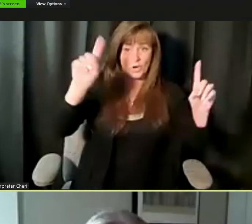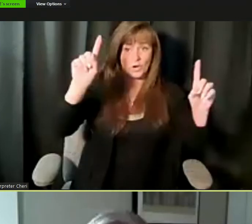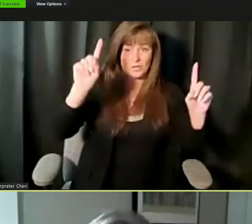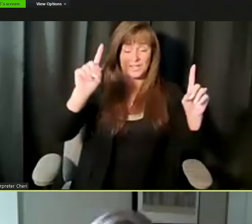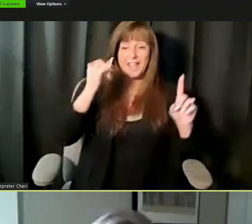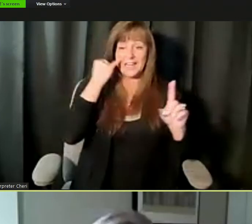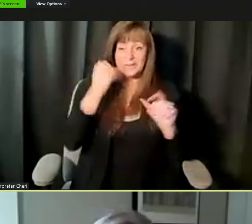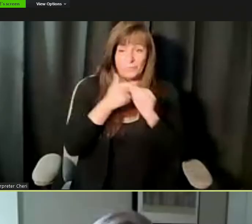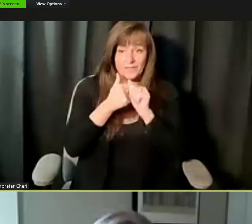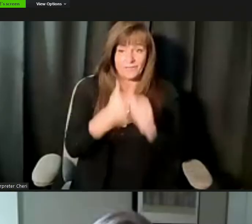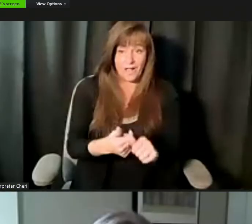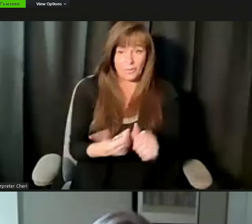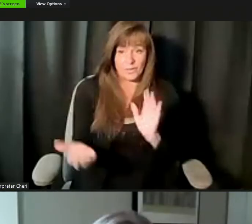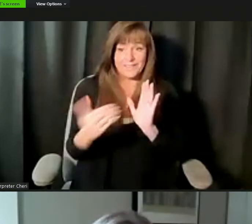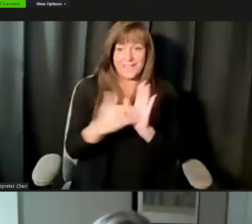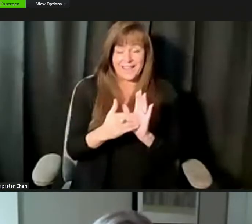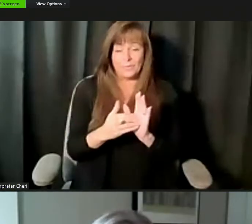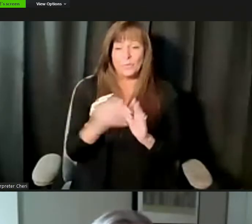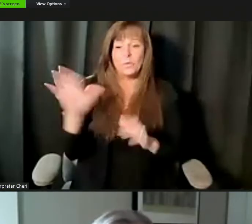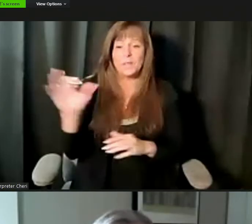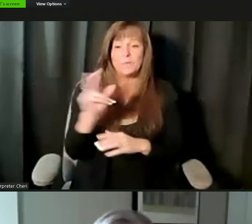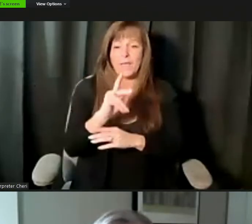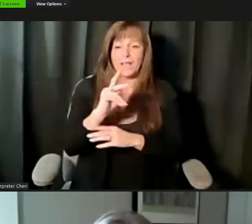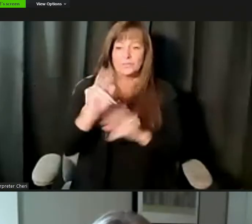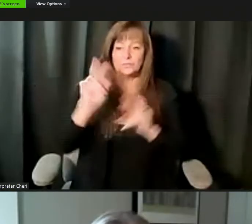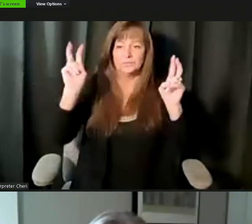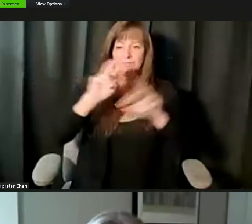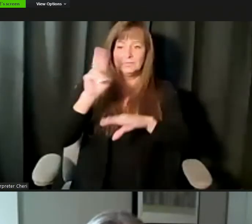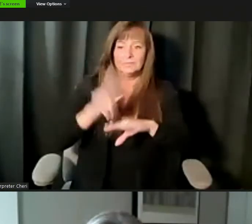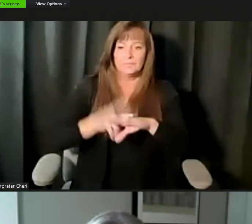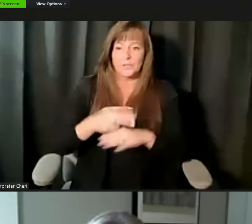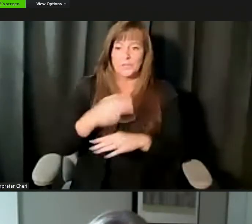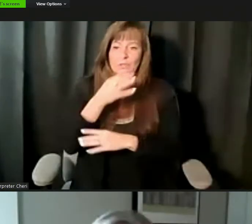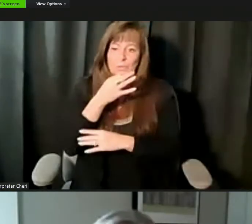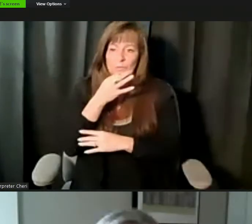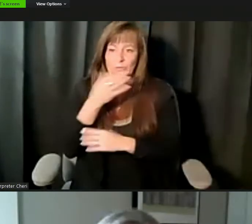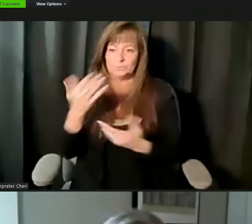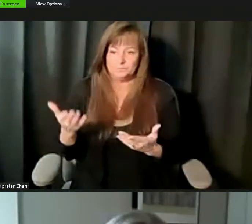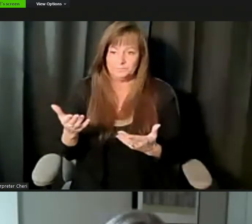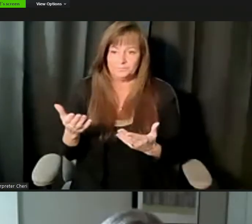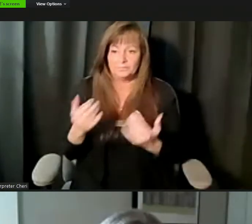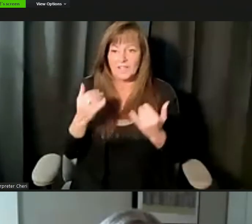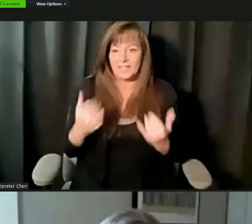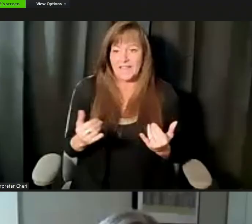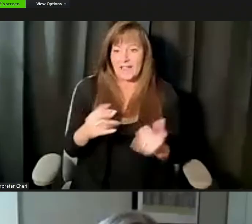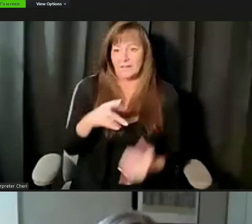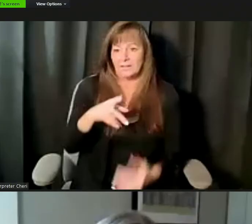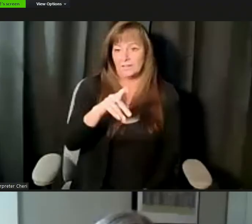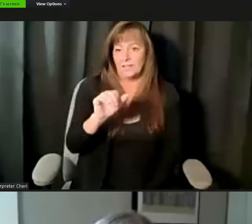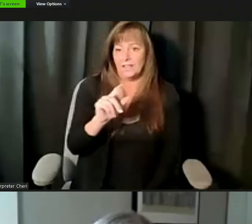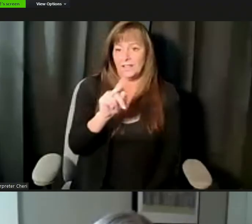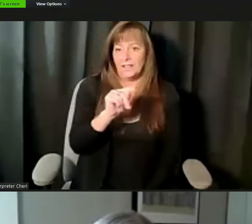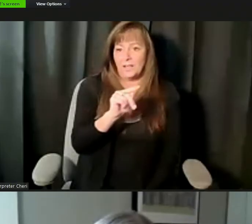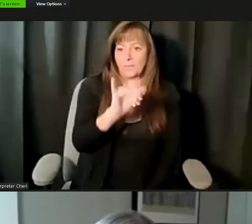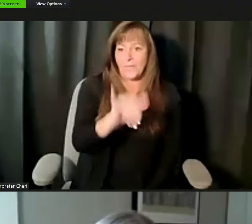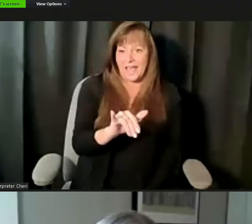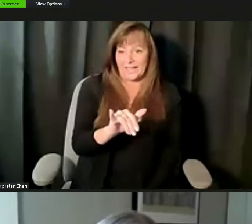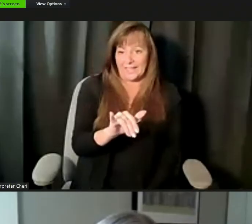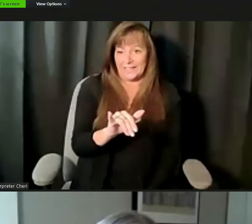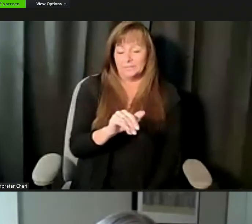don't. Thank you very much. Yes, thank you. And now we're going to take it over to Patty. And if you could say which outlet you're